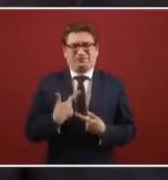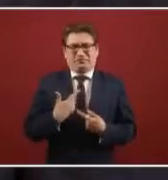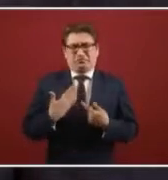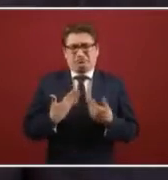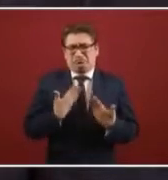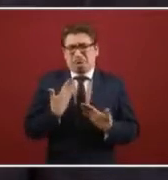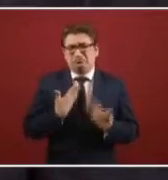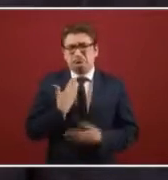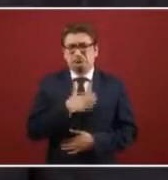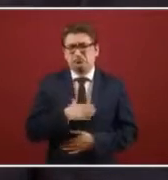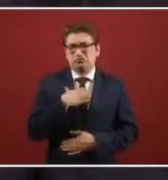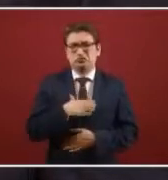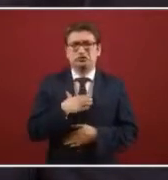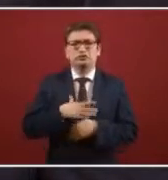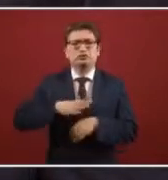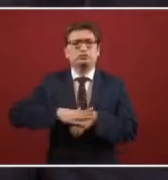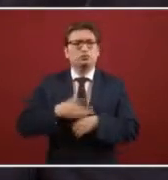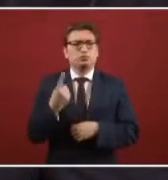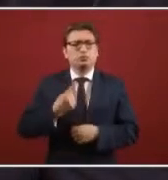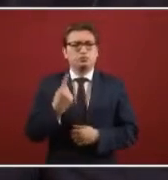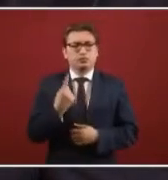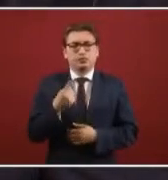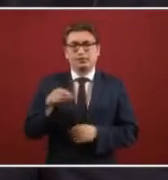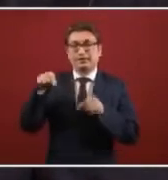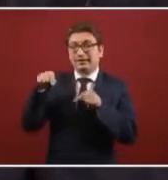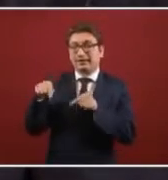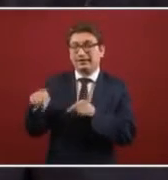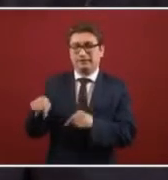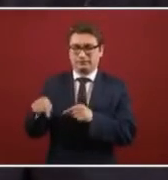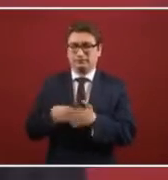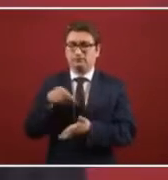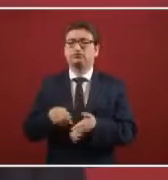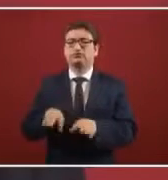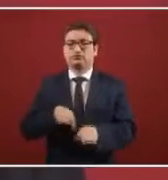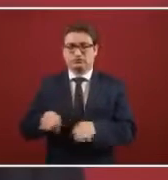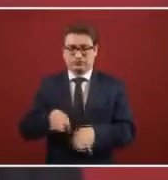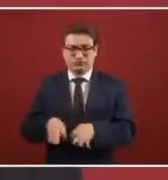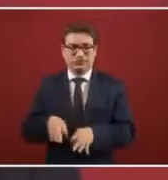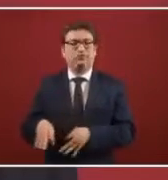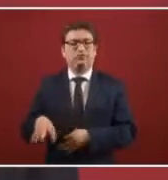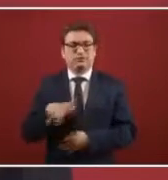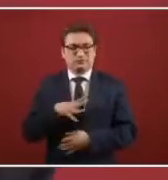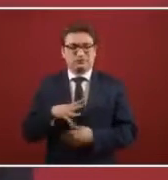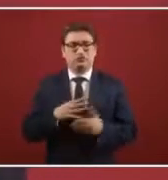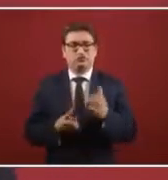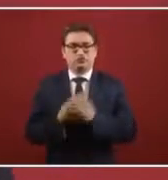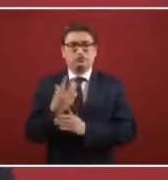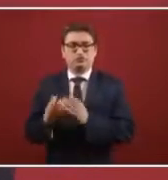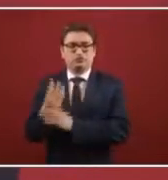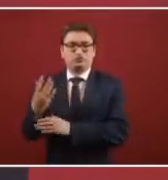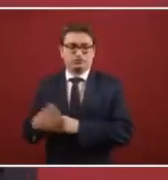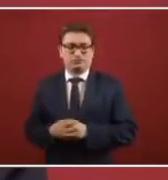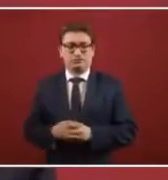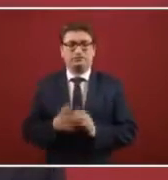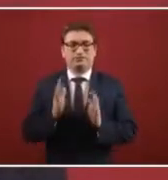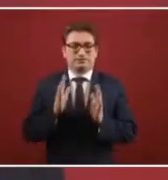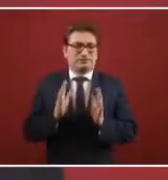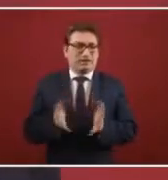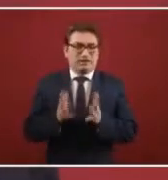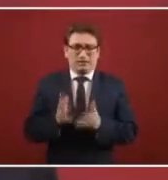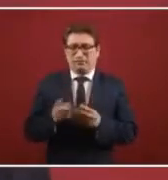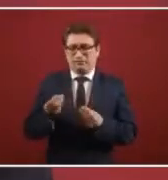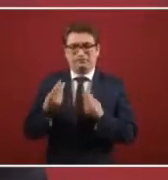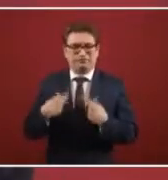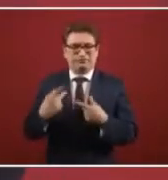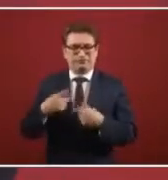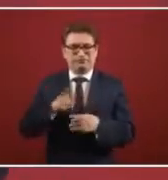people are happy because they know that they will be having jobs and they're already working. dándose muchos empleos.